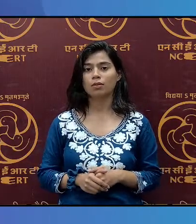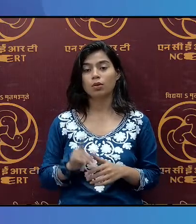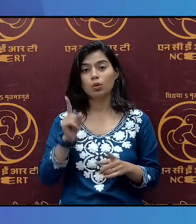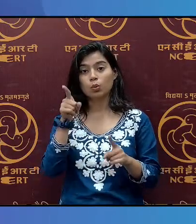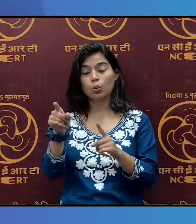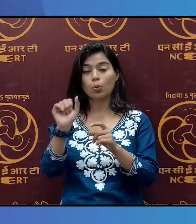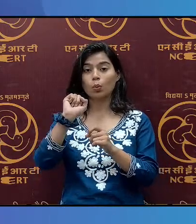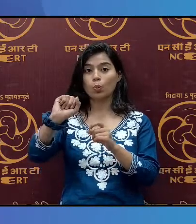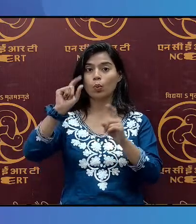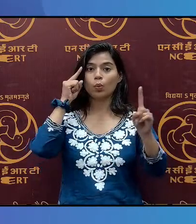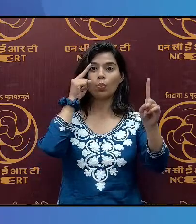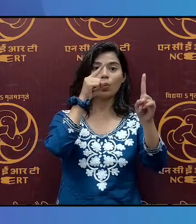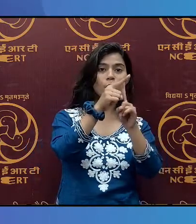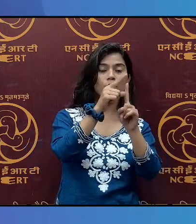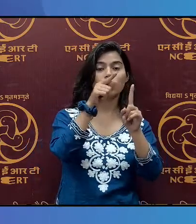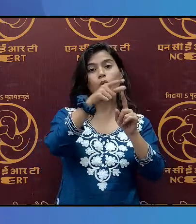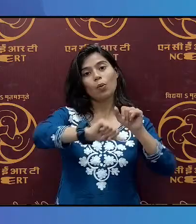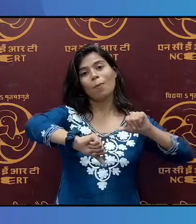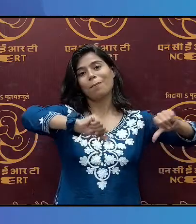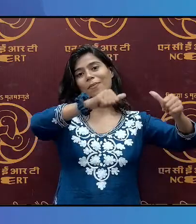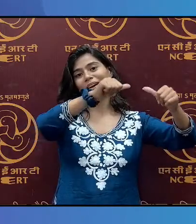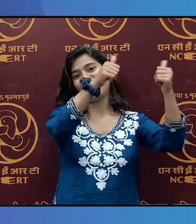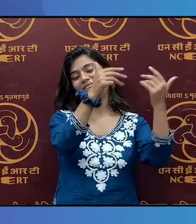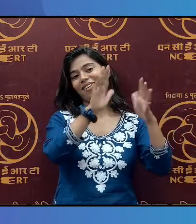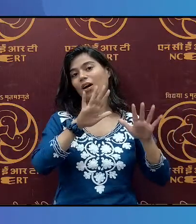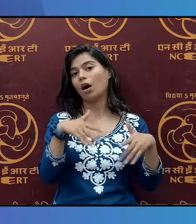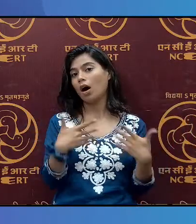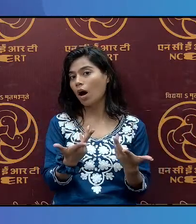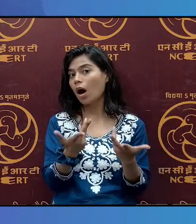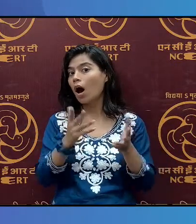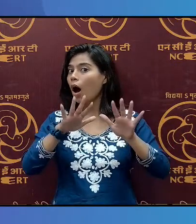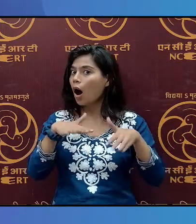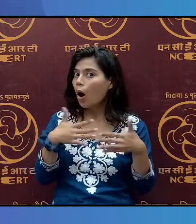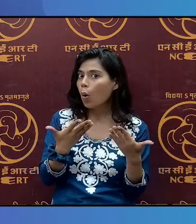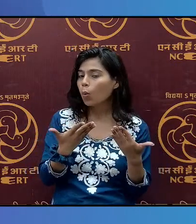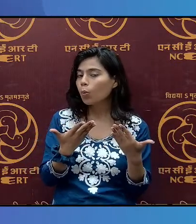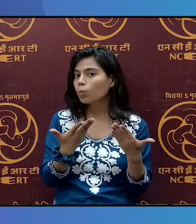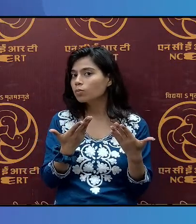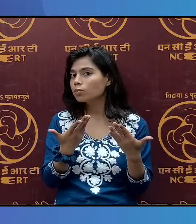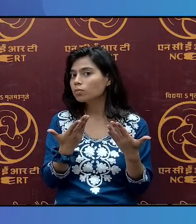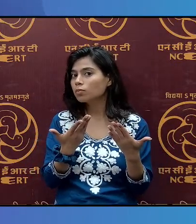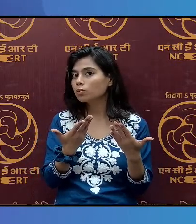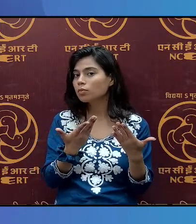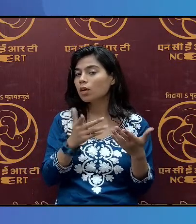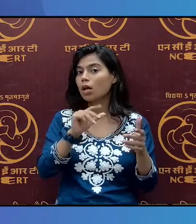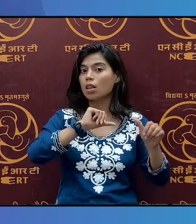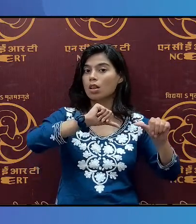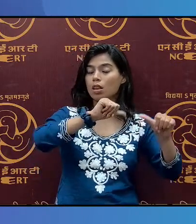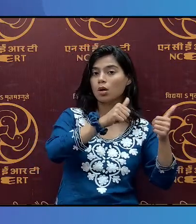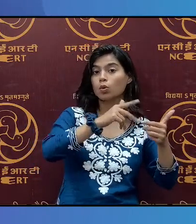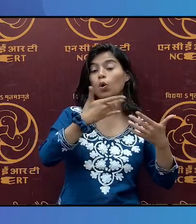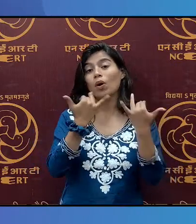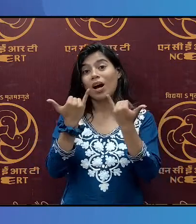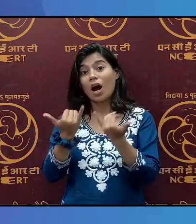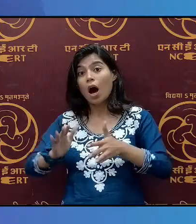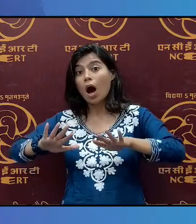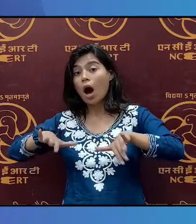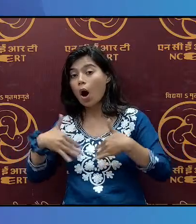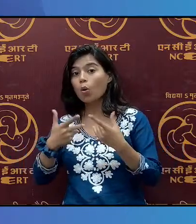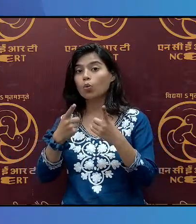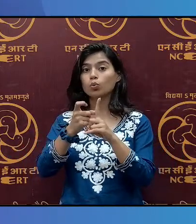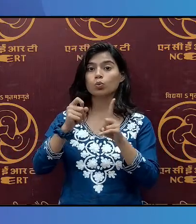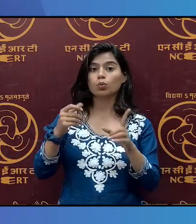goals measures your progress, how much you have achieved and how much you have to do it. You can track